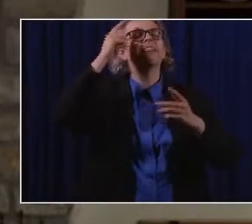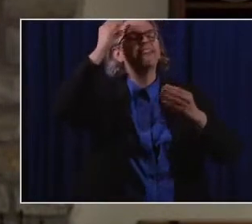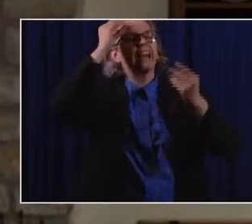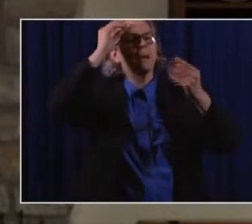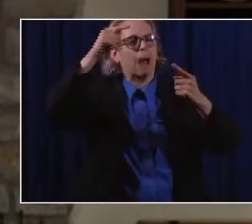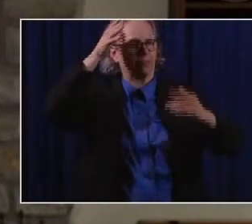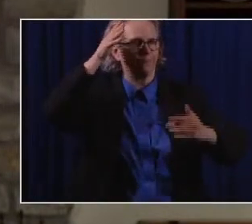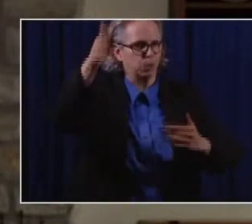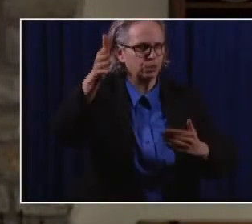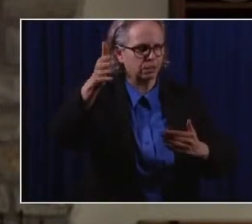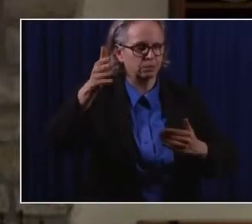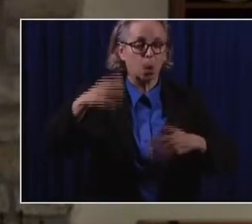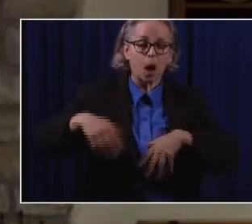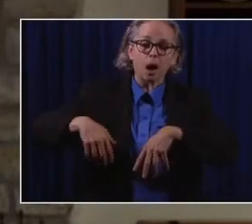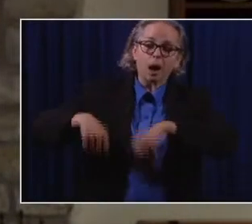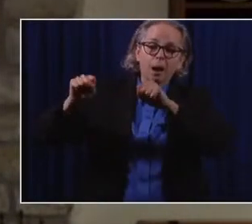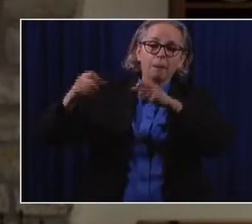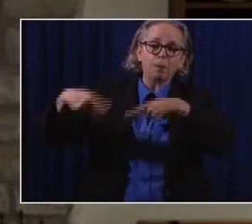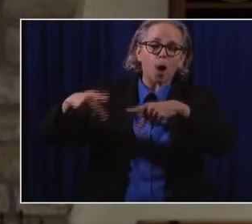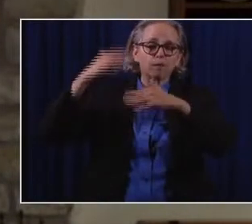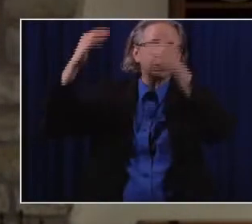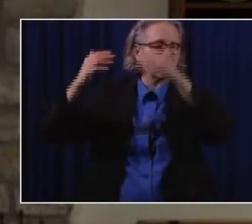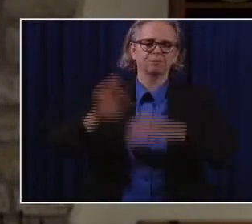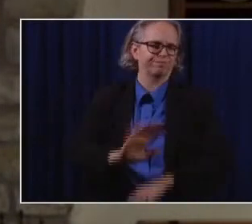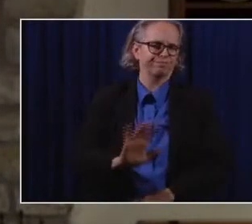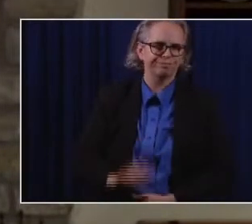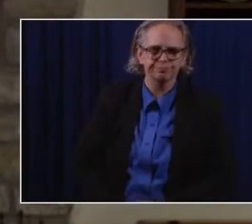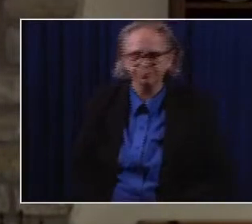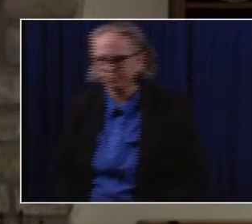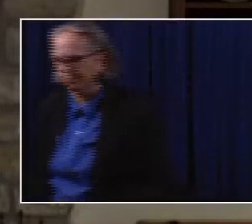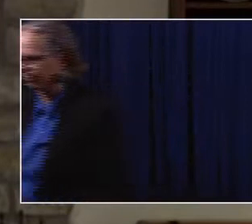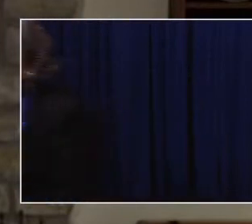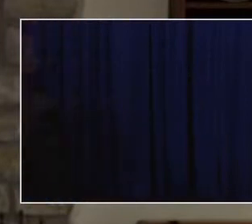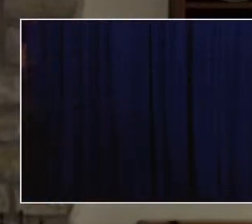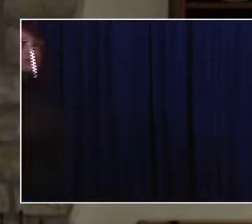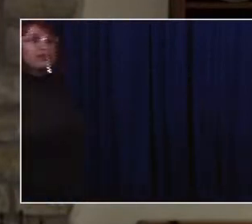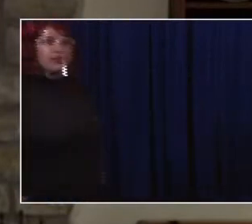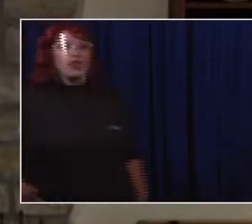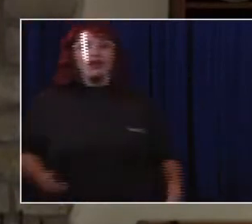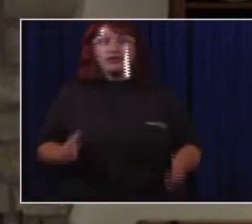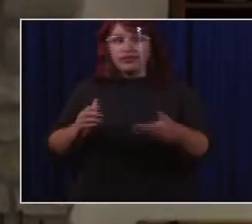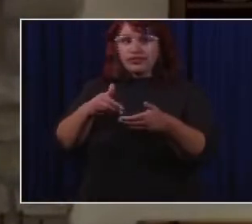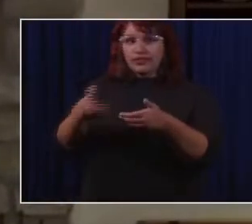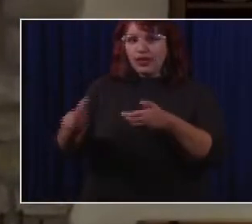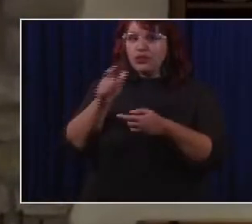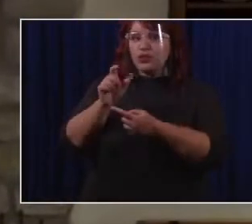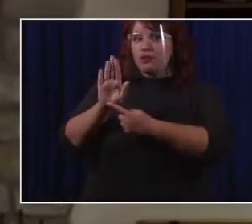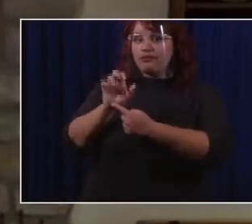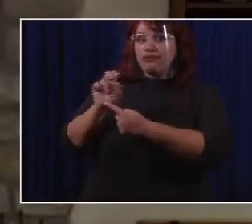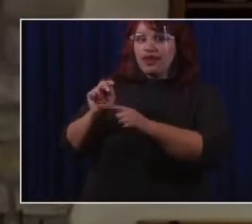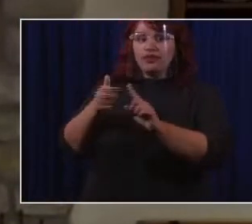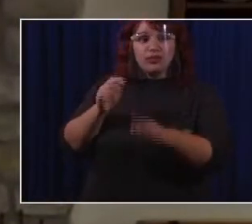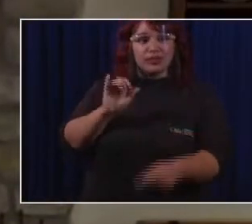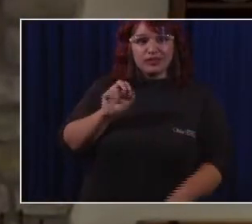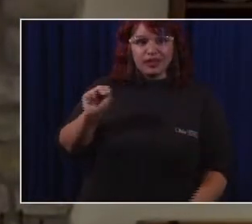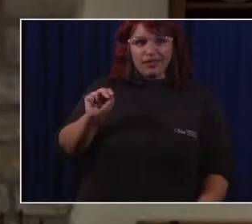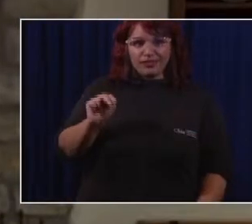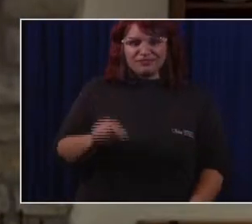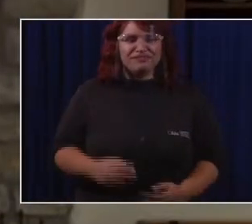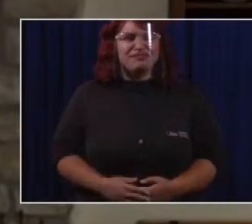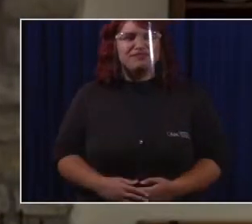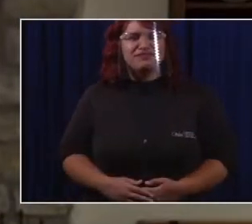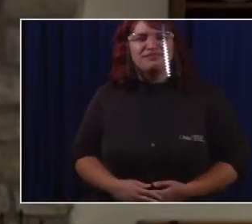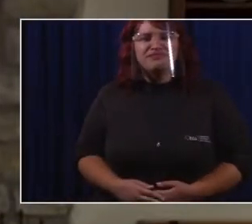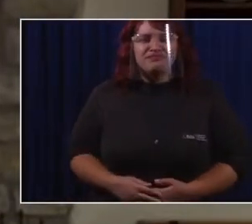Next question is from Ben Schwartz at WCPO in Cincinnati. Hey, Ben. Hi, Governor.